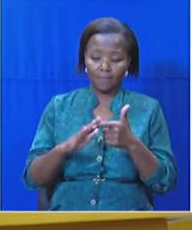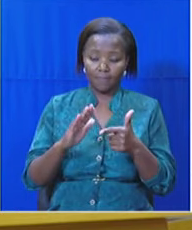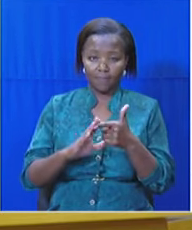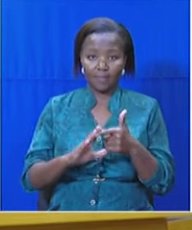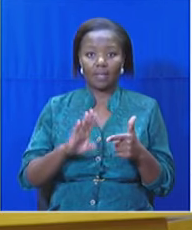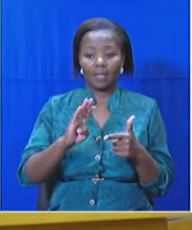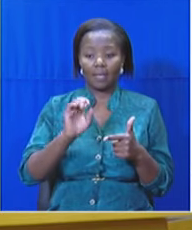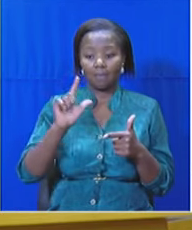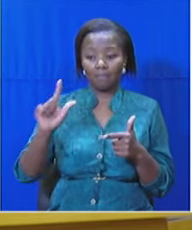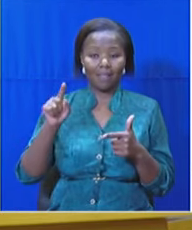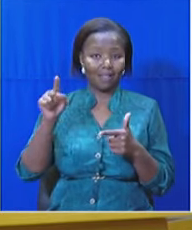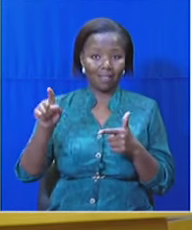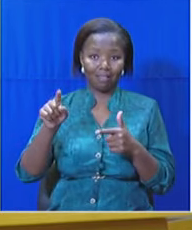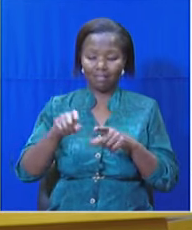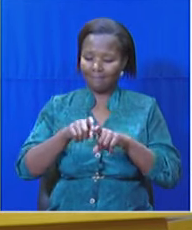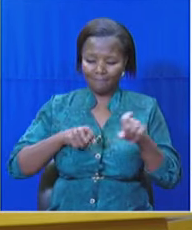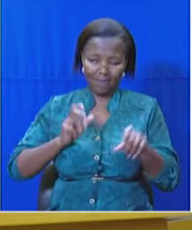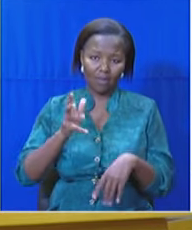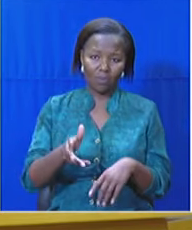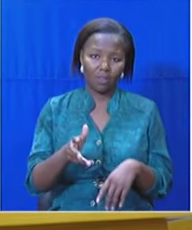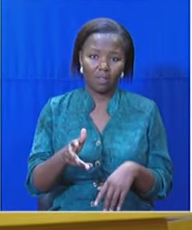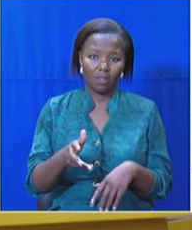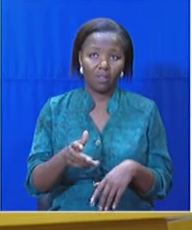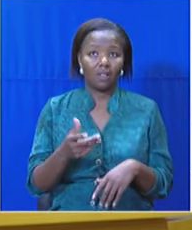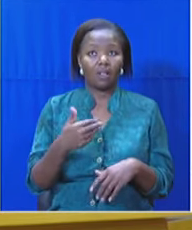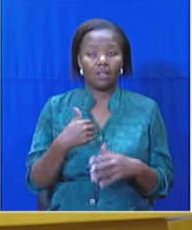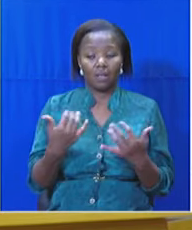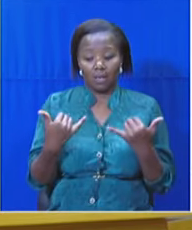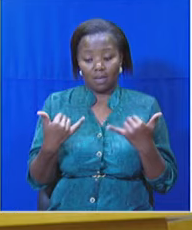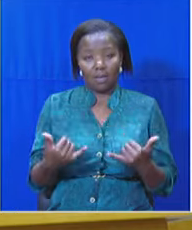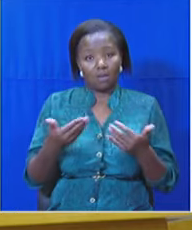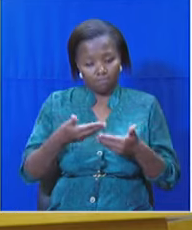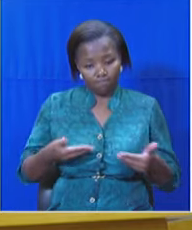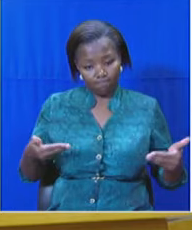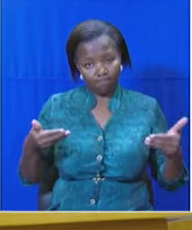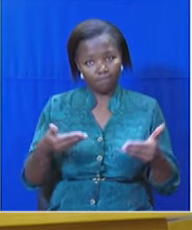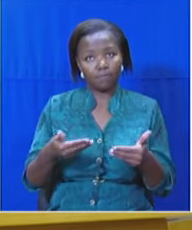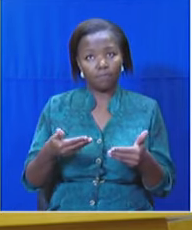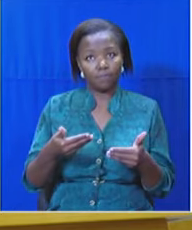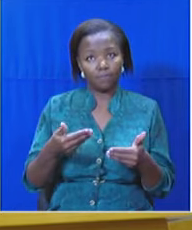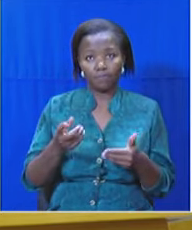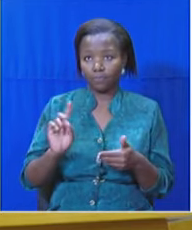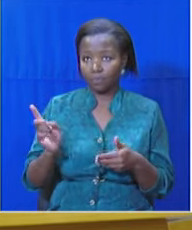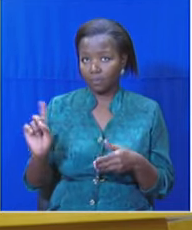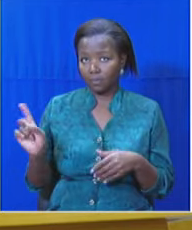nation. The pressure on our cities, no.